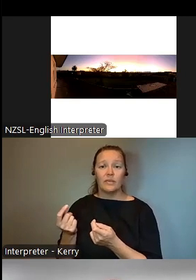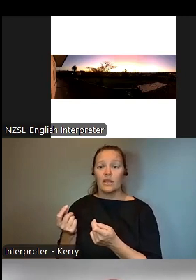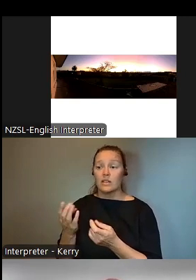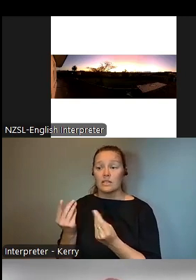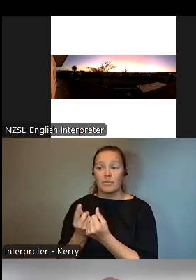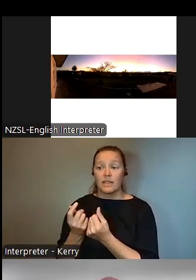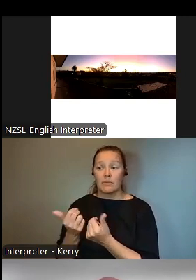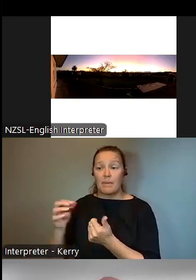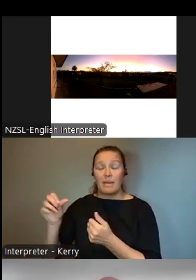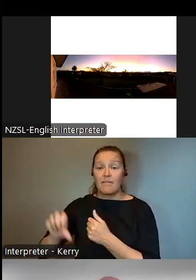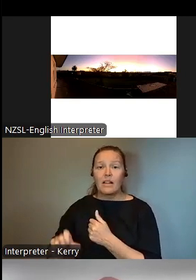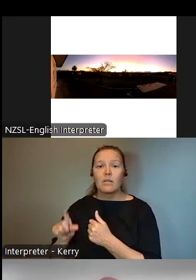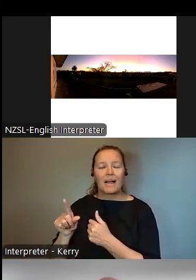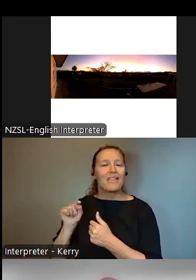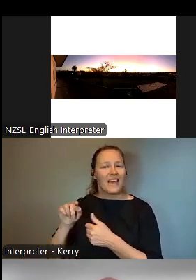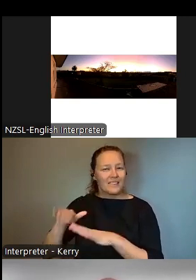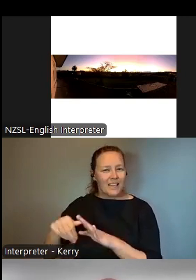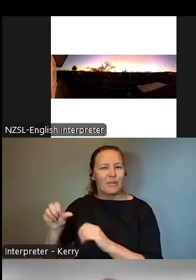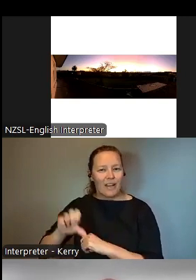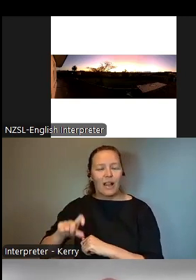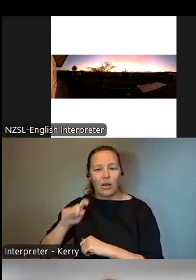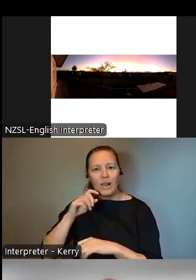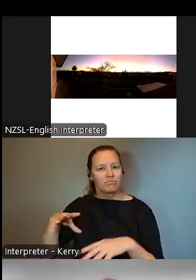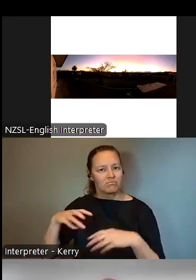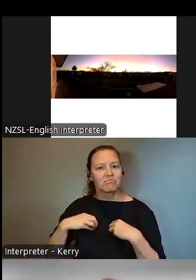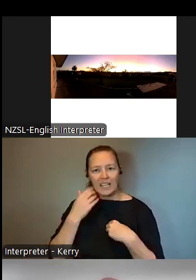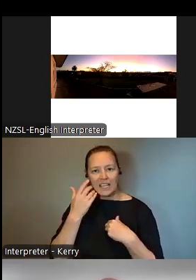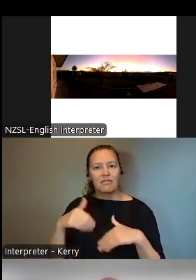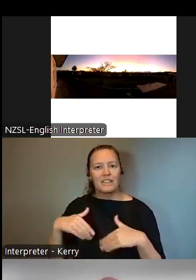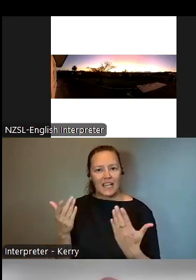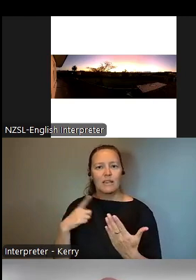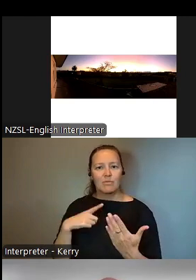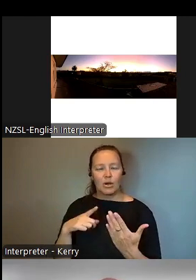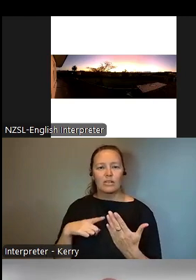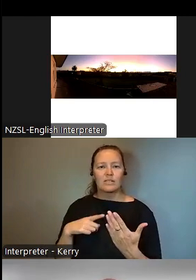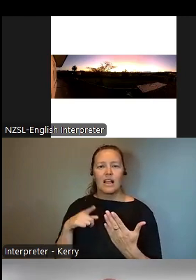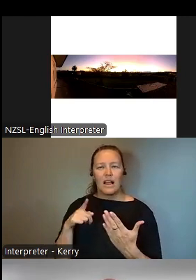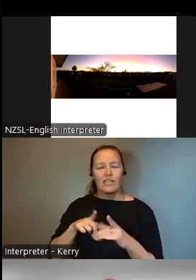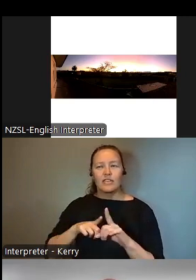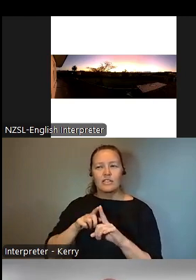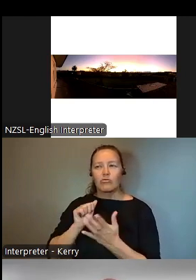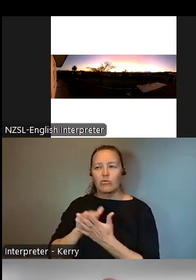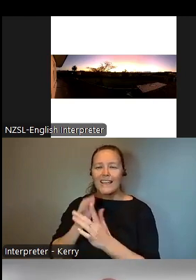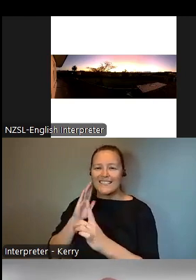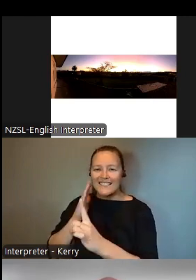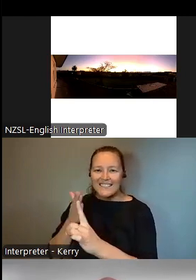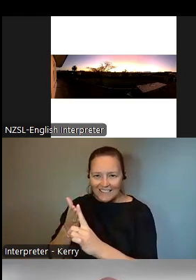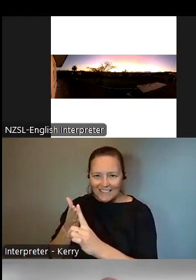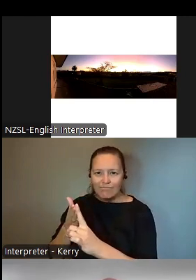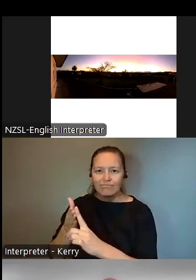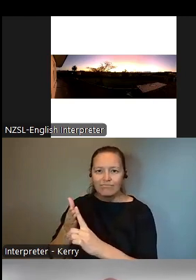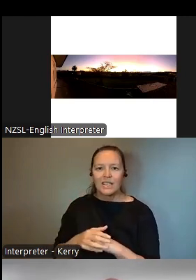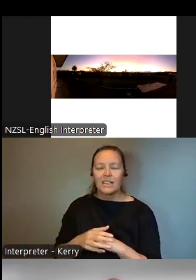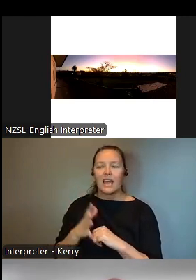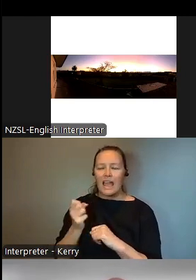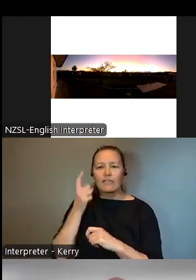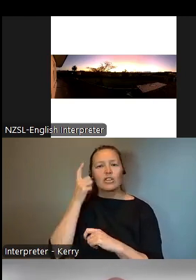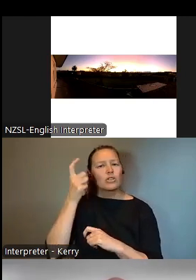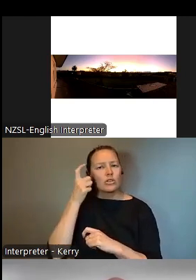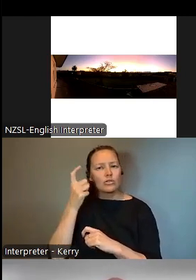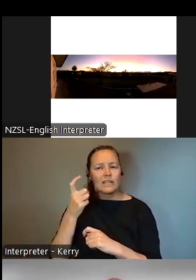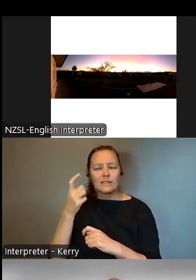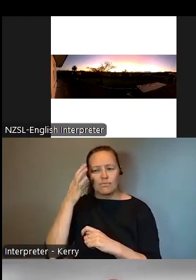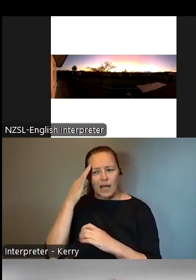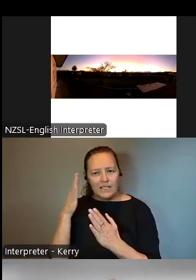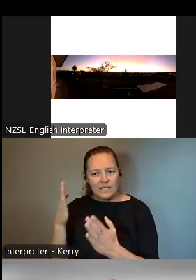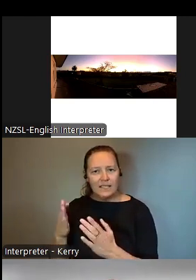but it's the sort of failure I would take every day because it's the right intent. It's got that curious mindset, and it's